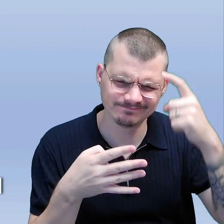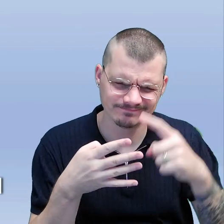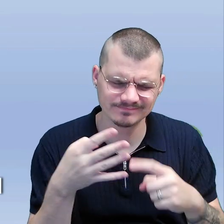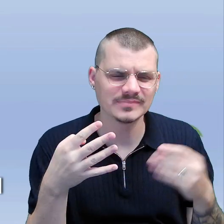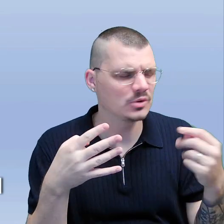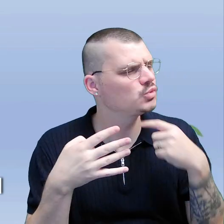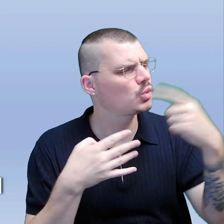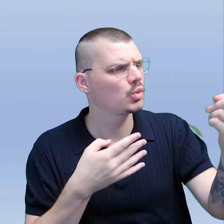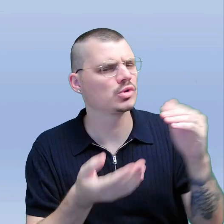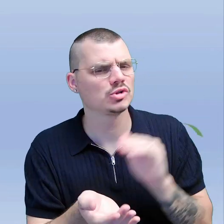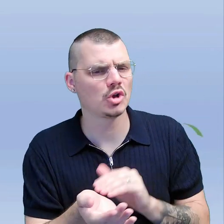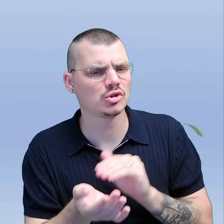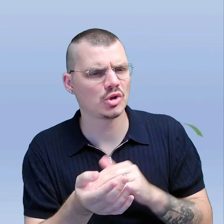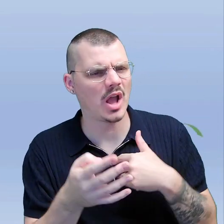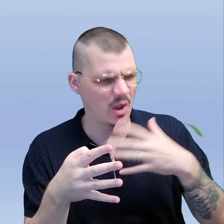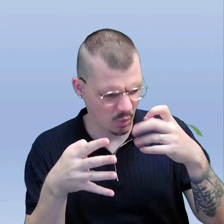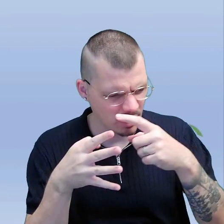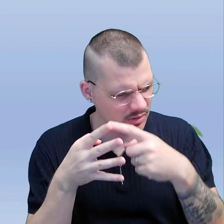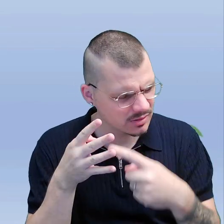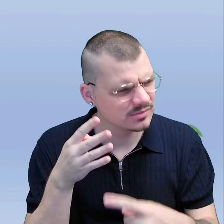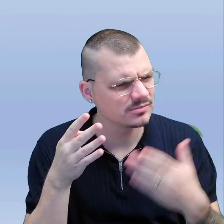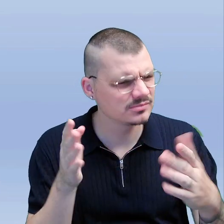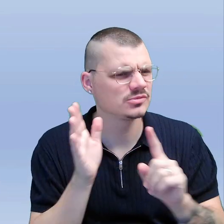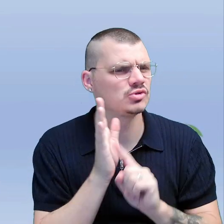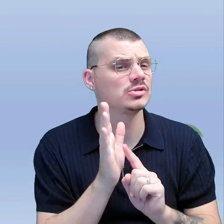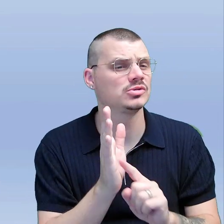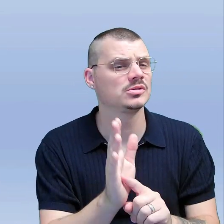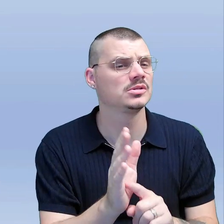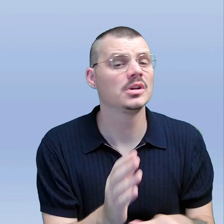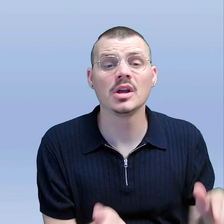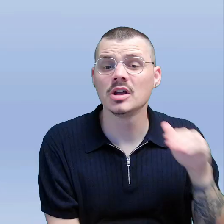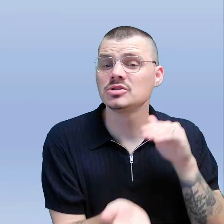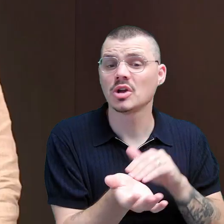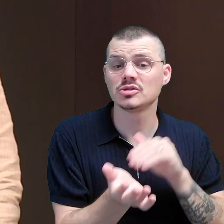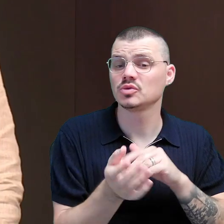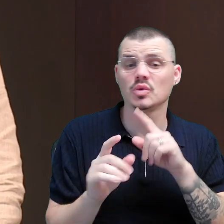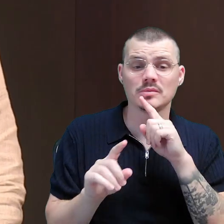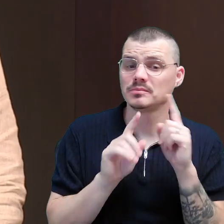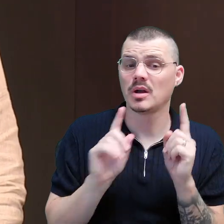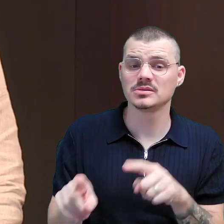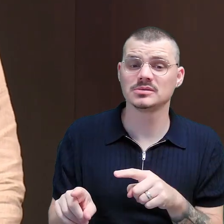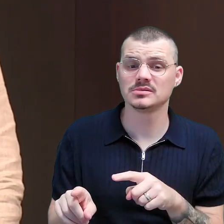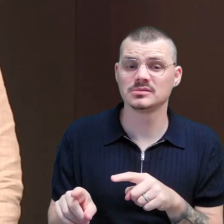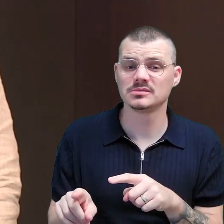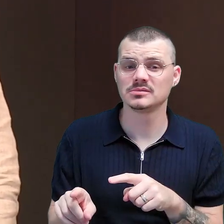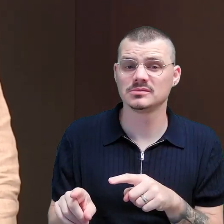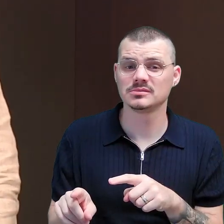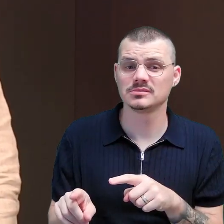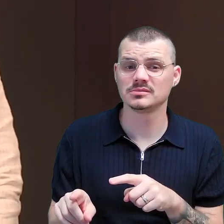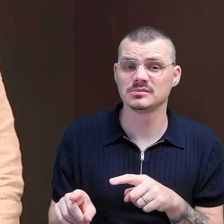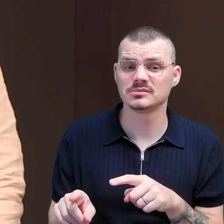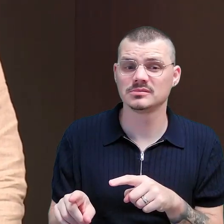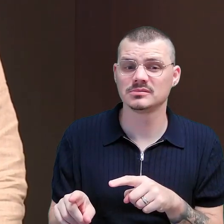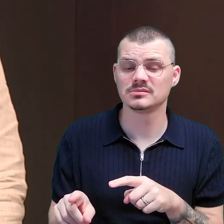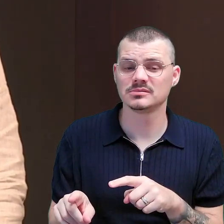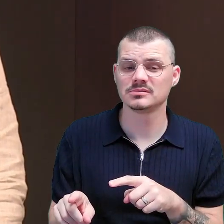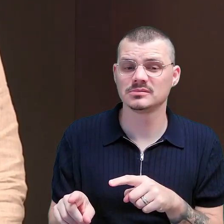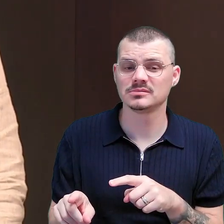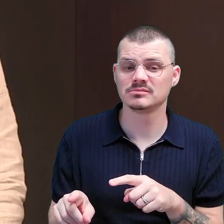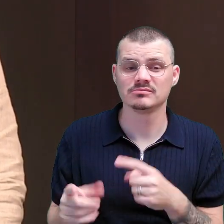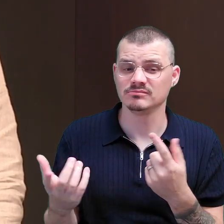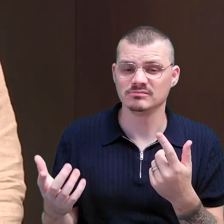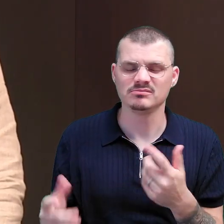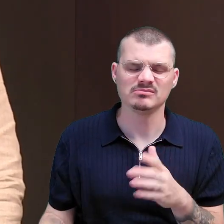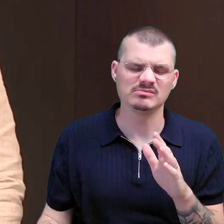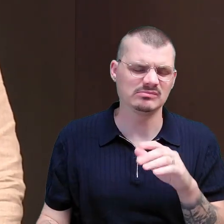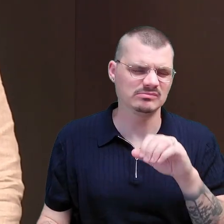the pediatrician, I want this stuff checked out. And the pediatrician's response was to